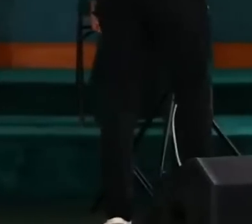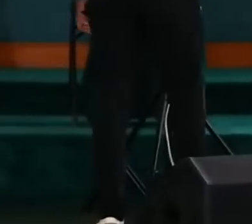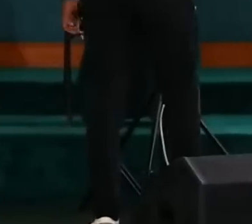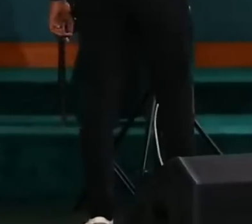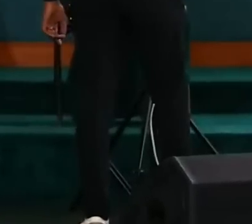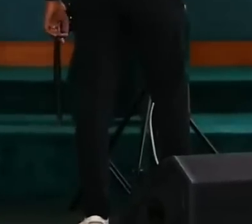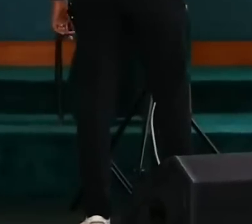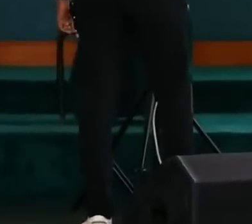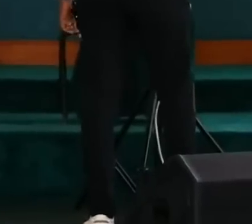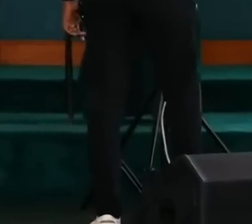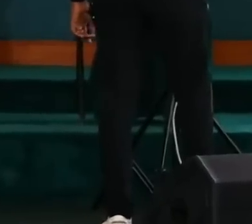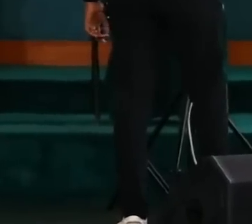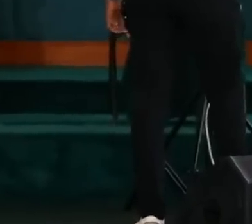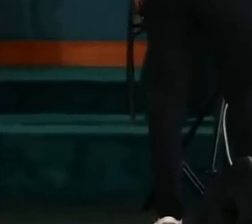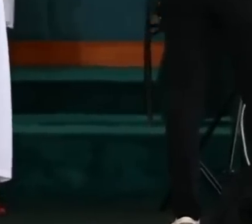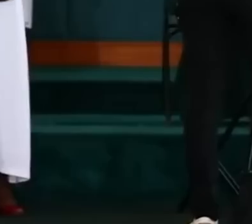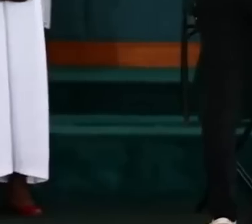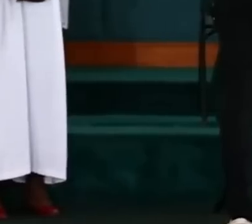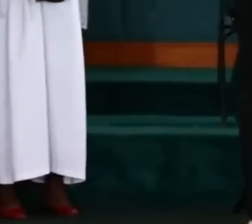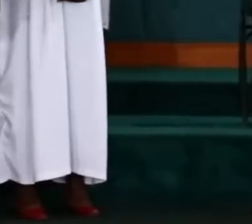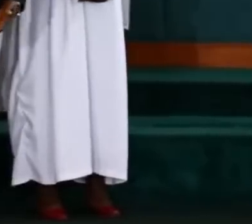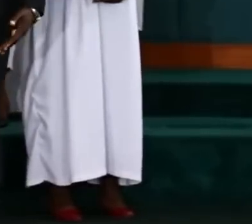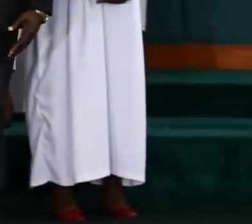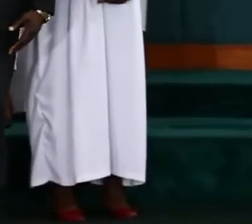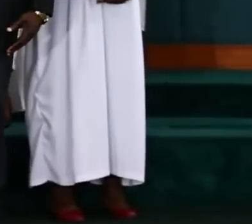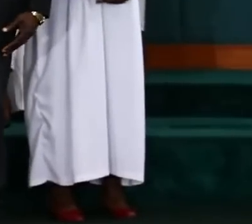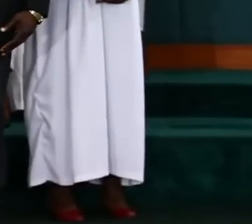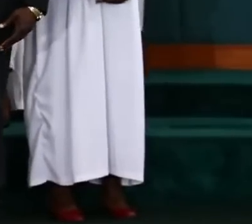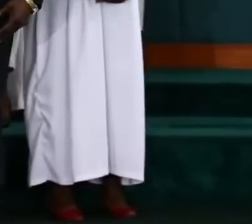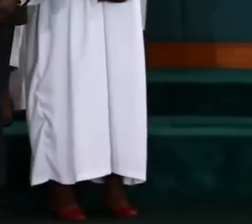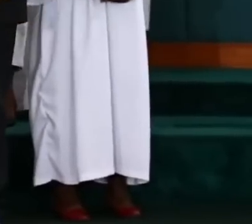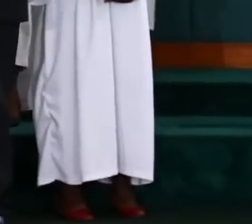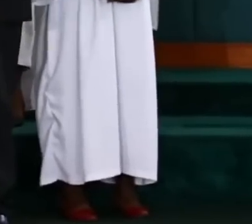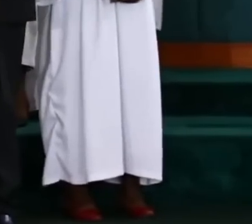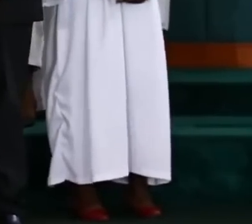far from perfect. This one, far from perfect.